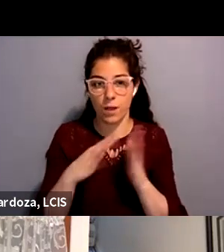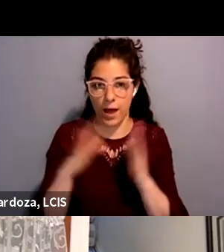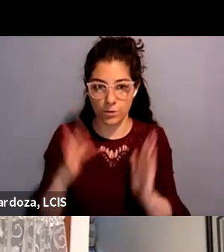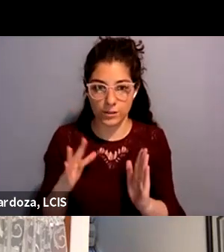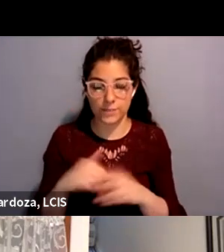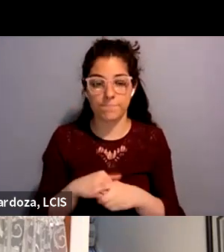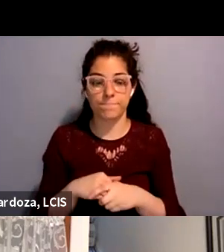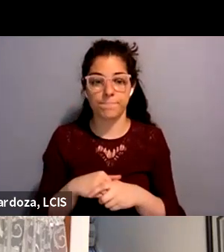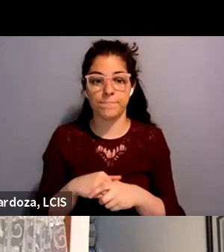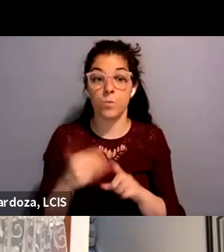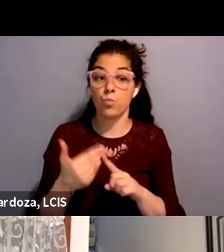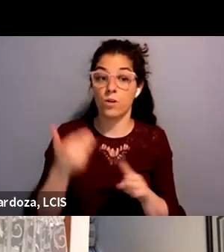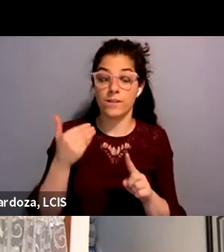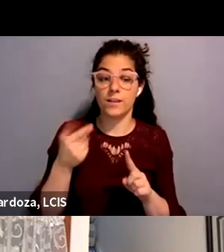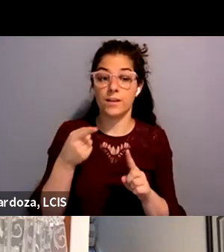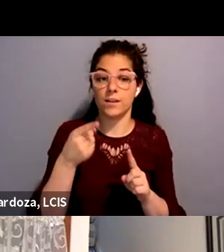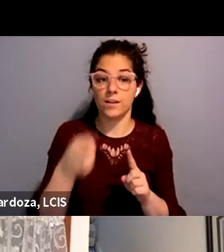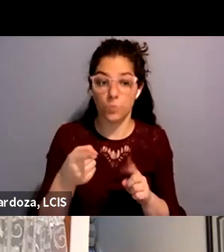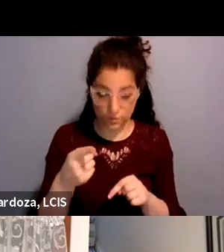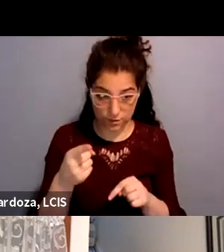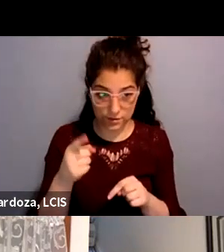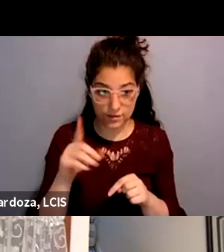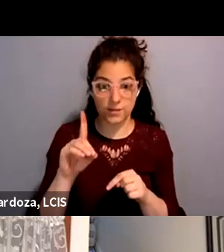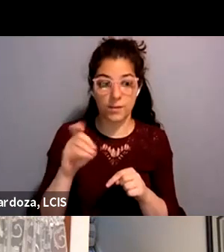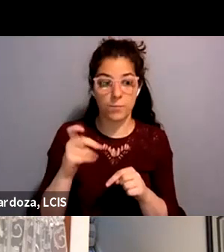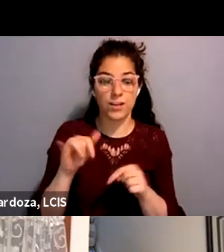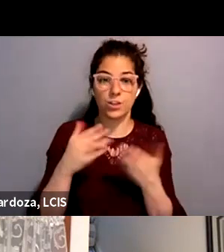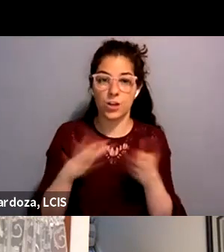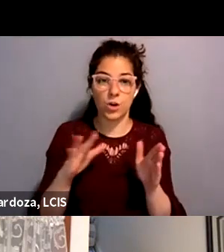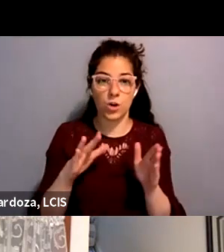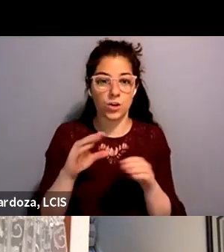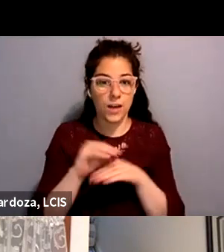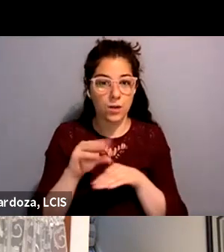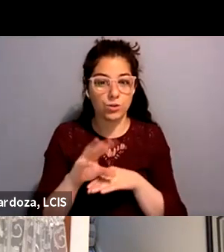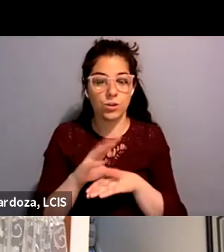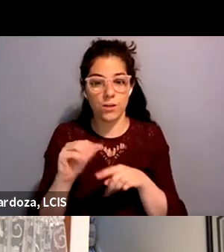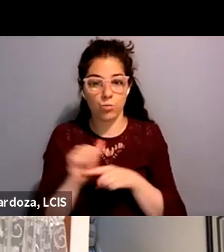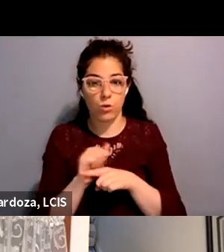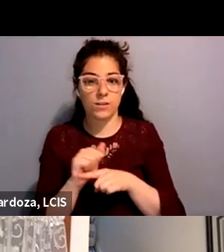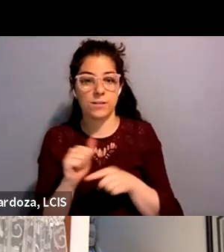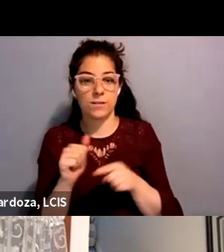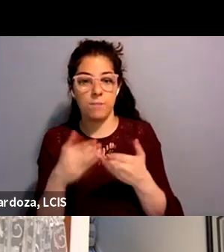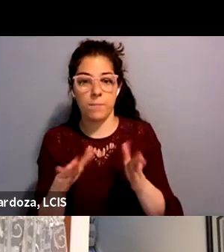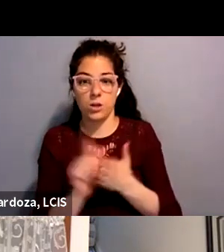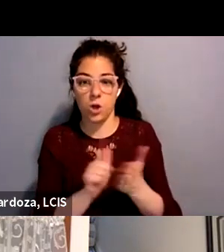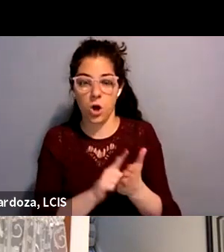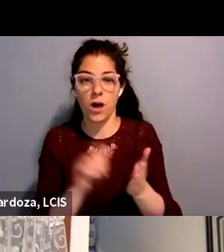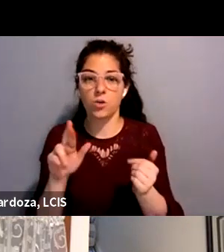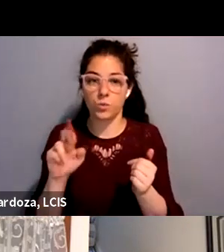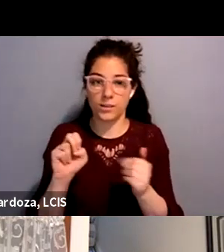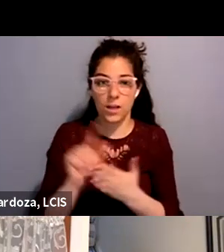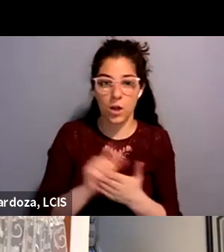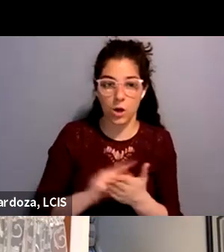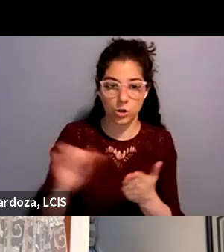portfolio. Previously, he served as the deputy general counsel in the same agency, and he practiced public law and real estate law at